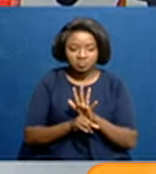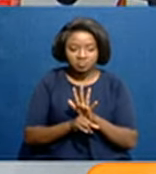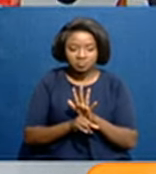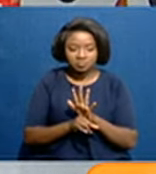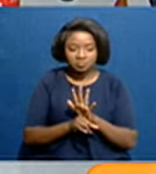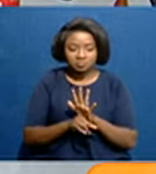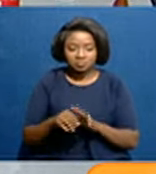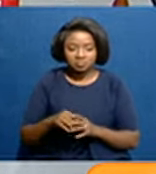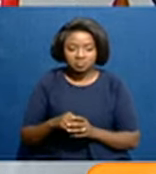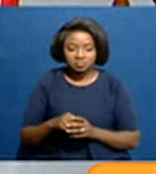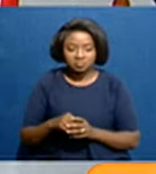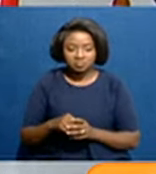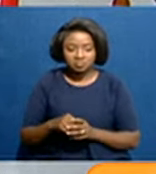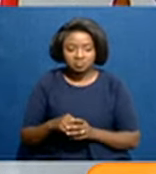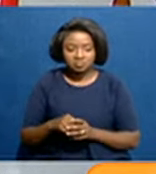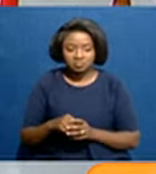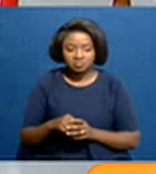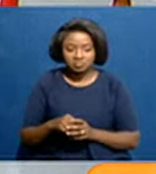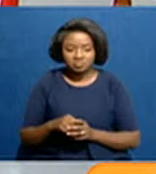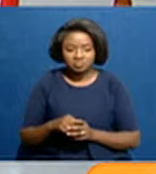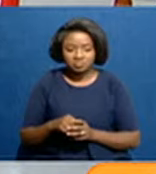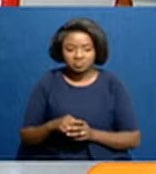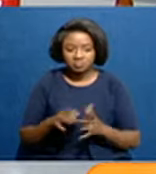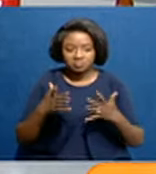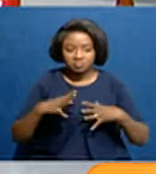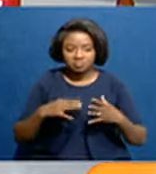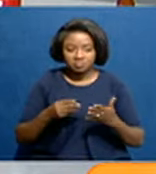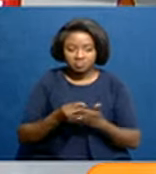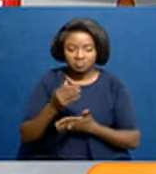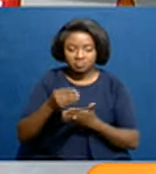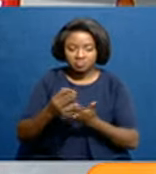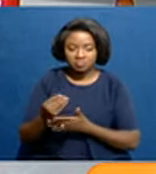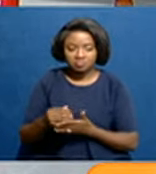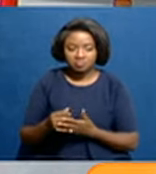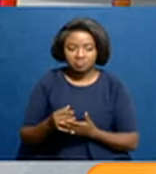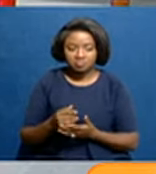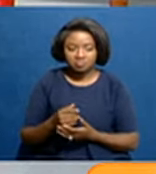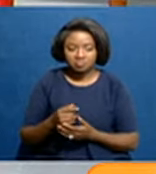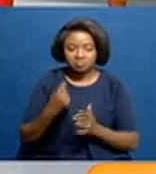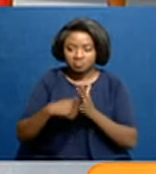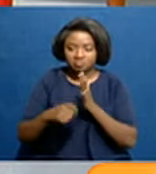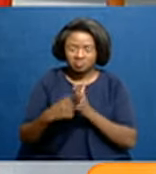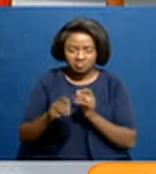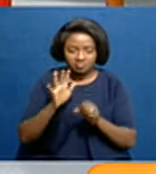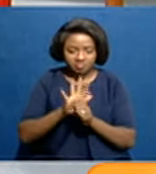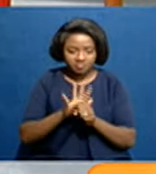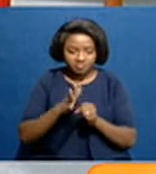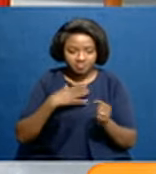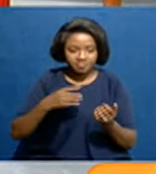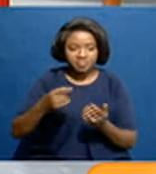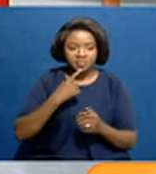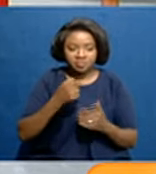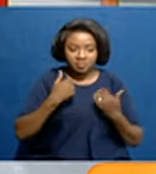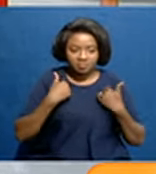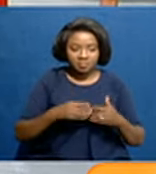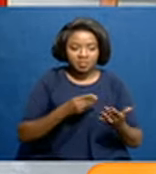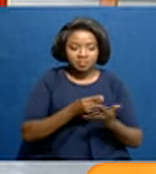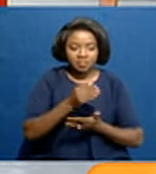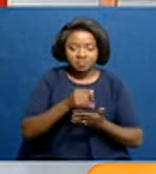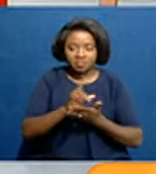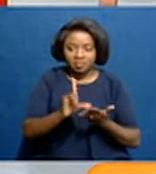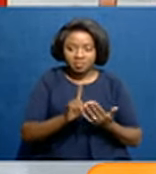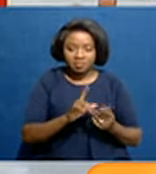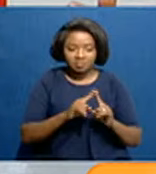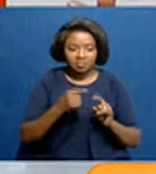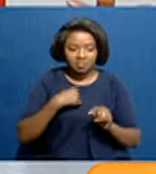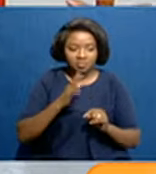now. People paying mortgages. There's a lot of questions I'm getting. A lot of people yep. texting me saying, I'm paying a mortgage. Mm-hmm. I'm going to get